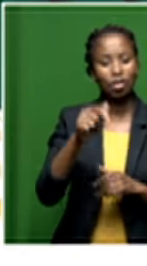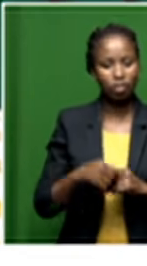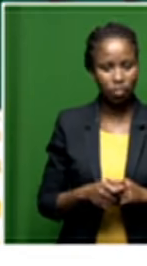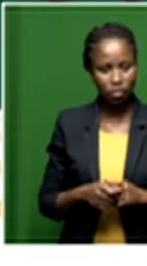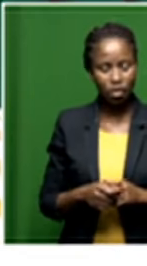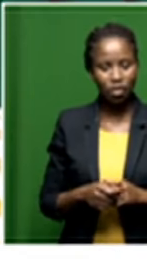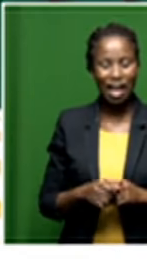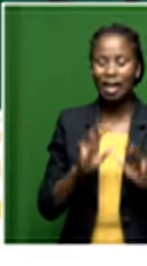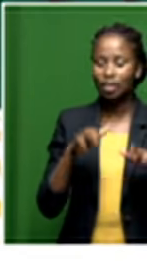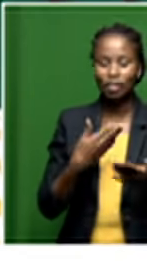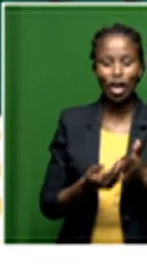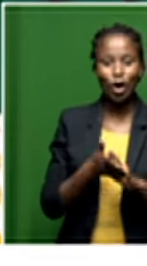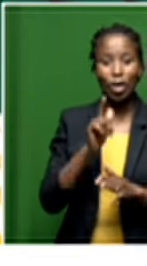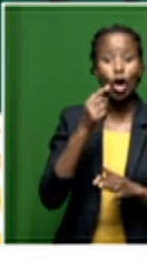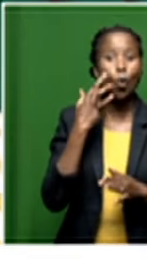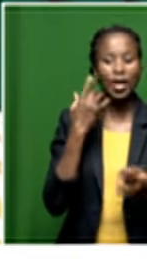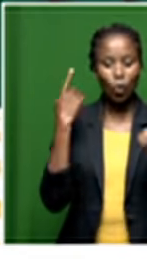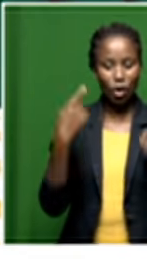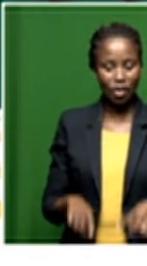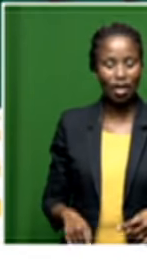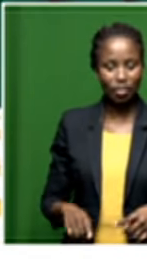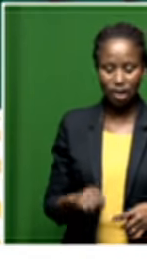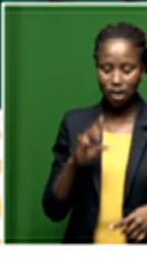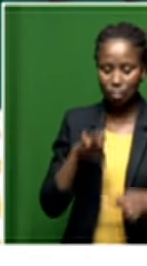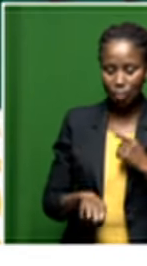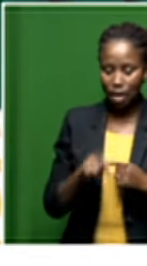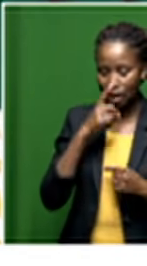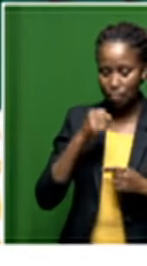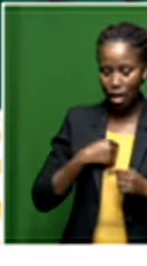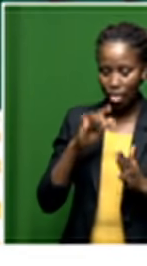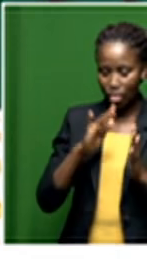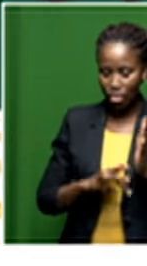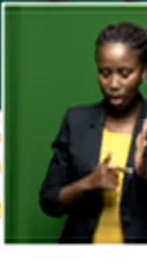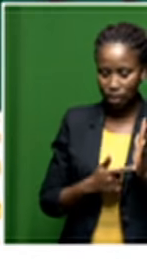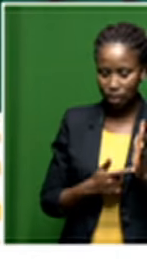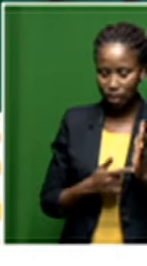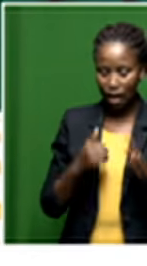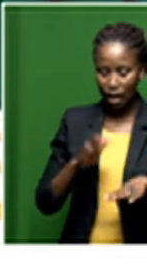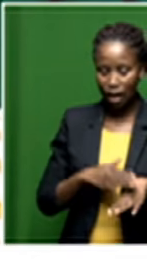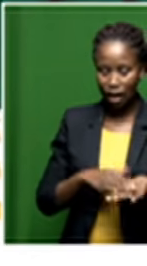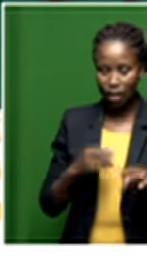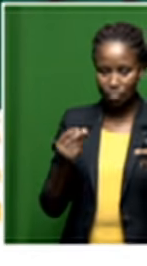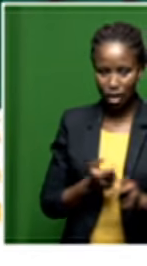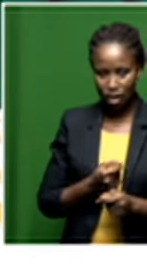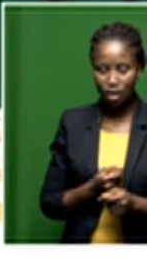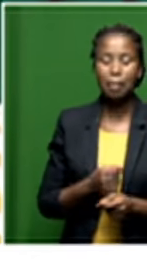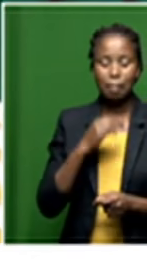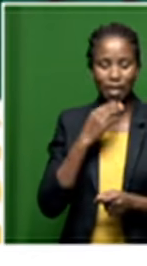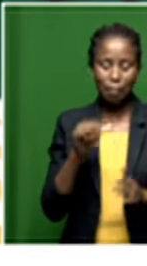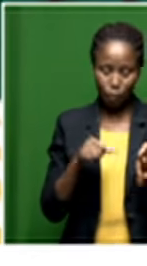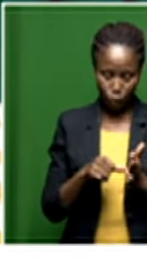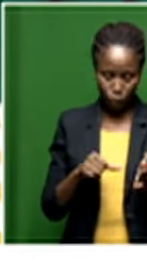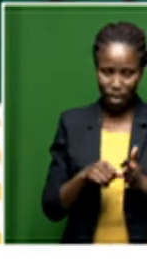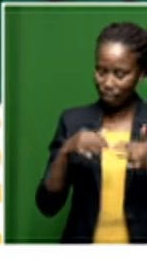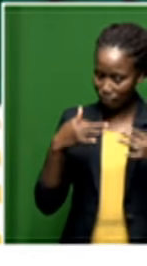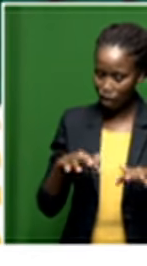you find your name is not there, it's at another voting station, and you might just be too late for that. So it's important to know exactly where you